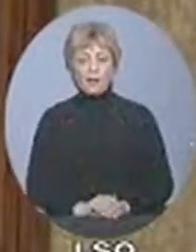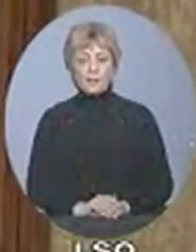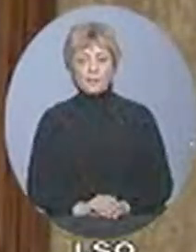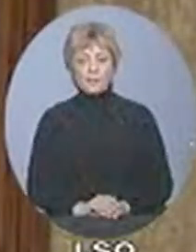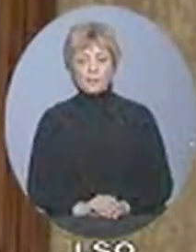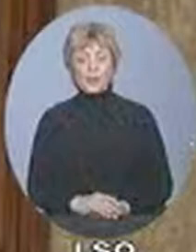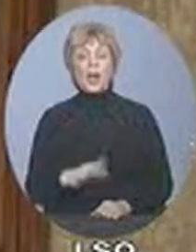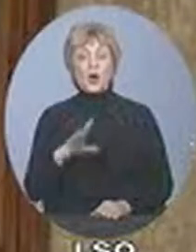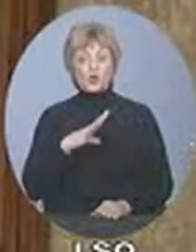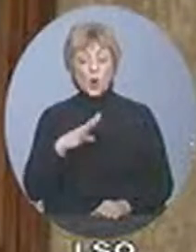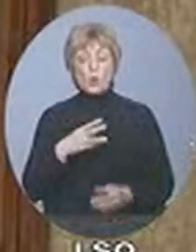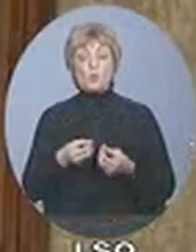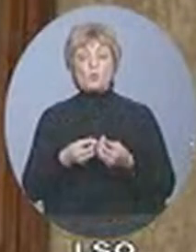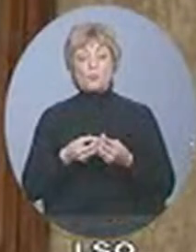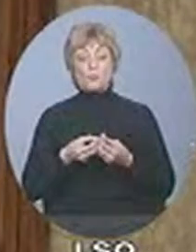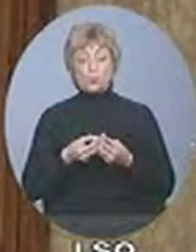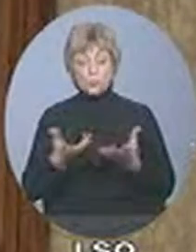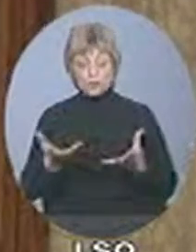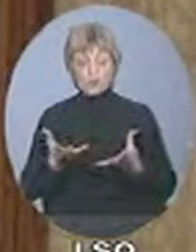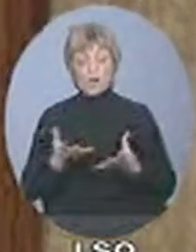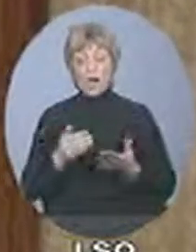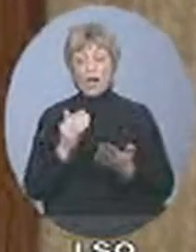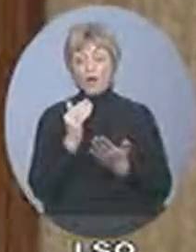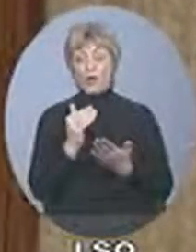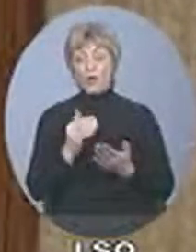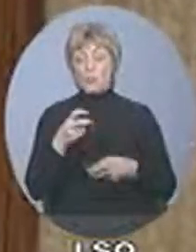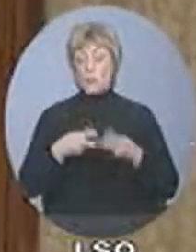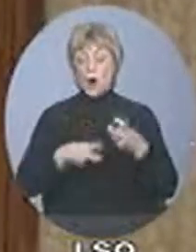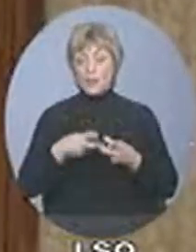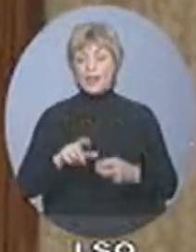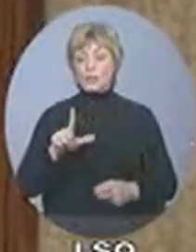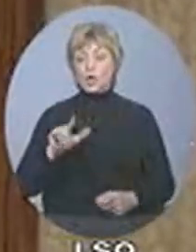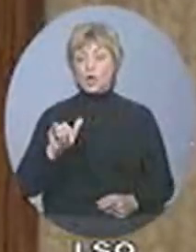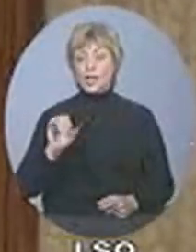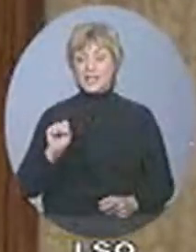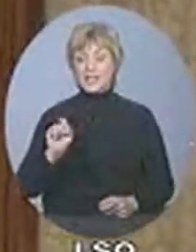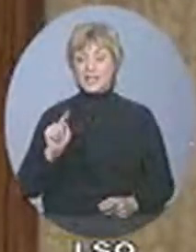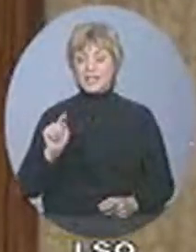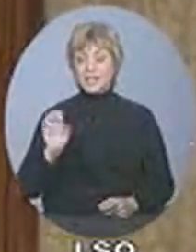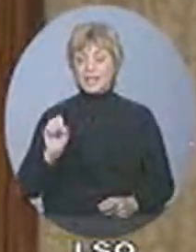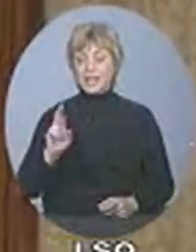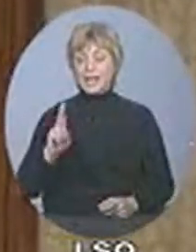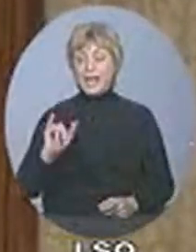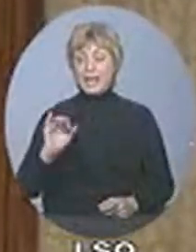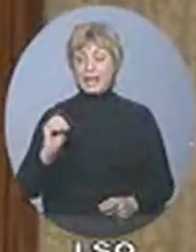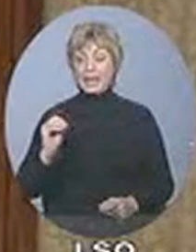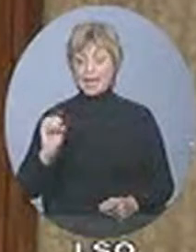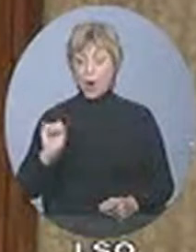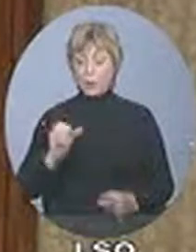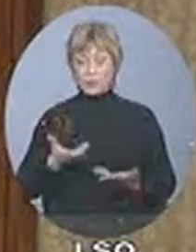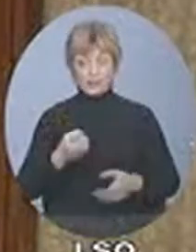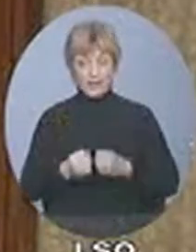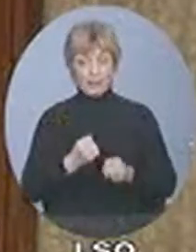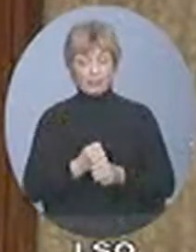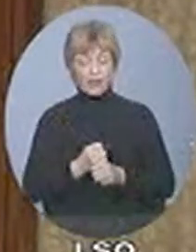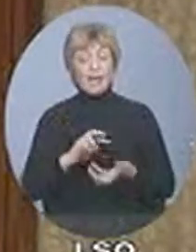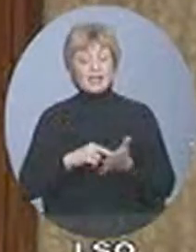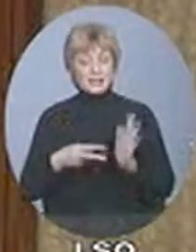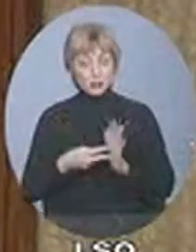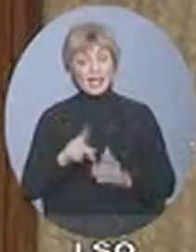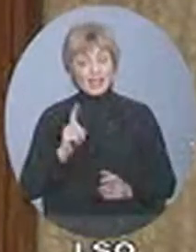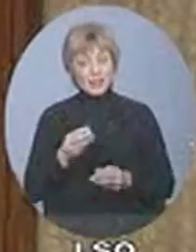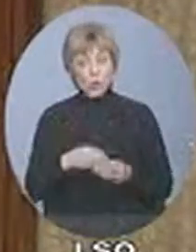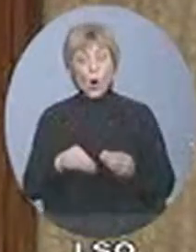point to a pressing need for more inspectors protecting Canadians from tainted food. This government has not increased the number of meat